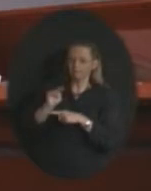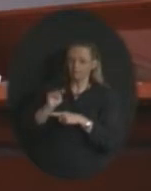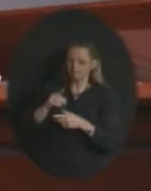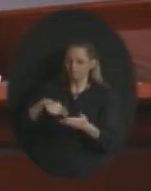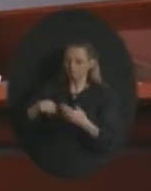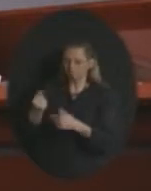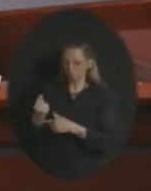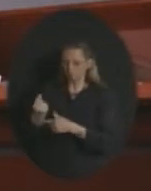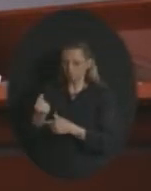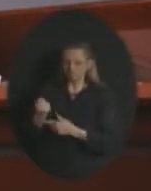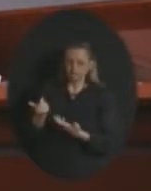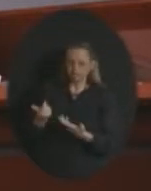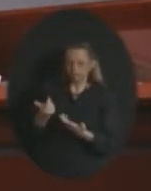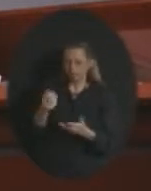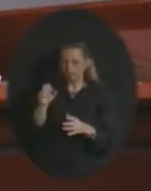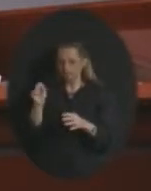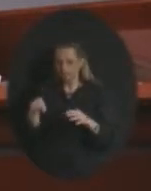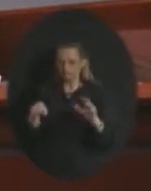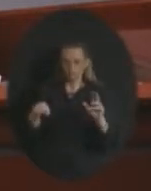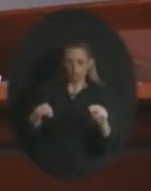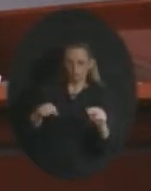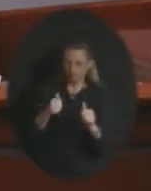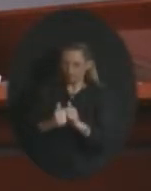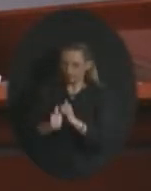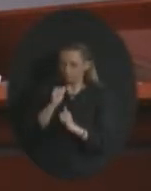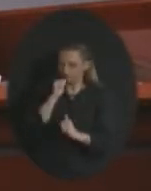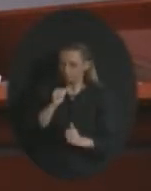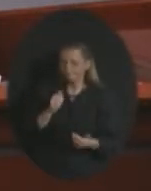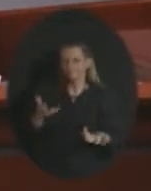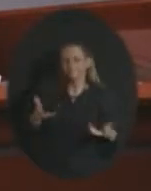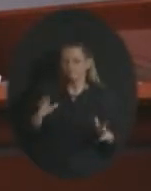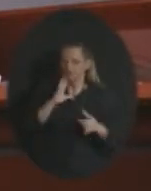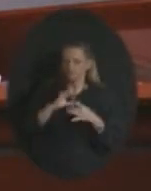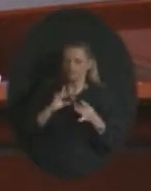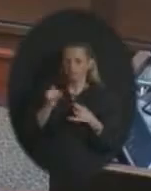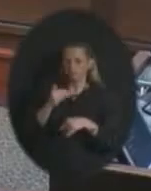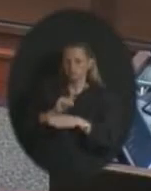So, of course, we will let you know. And those will be my comments tonight.